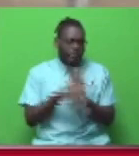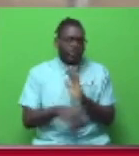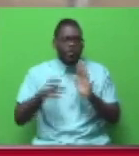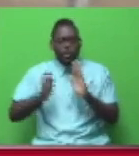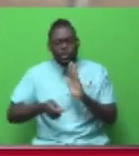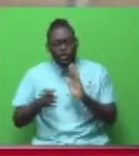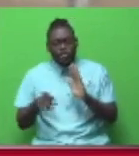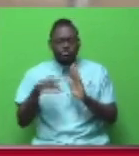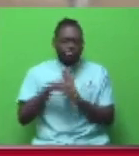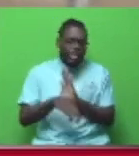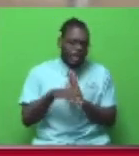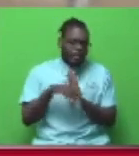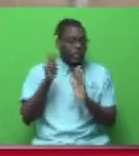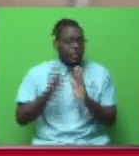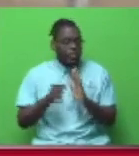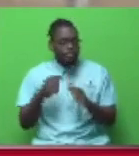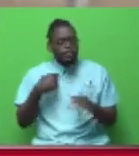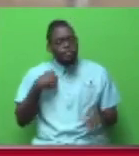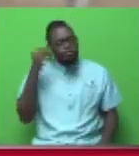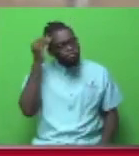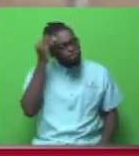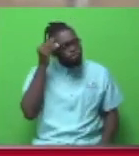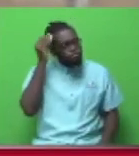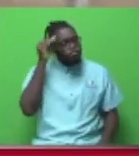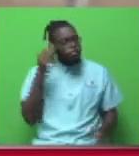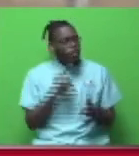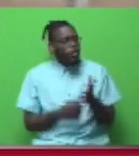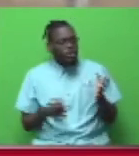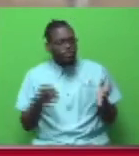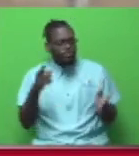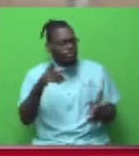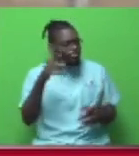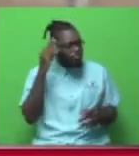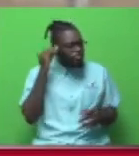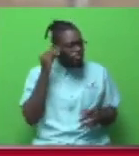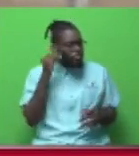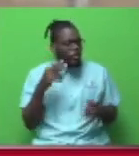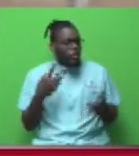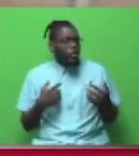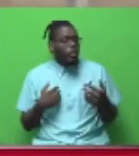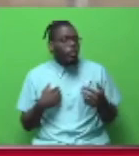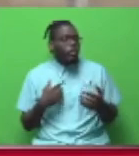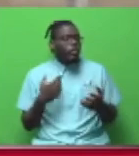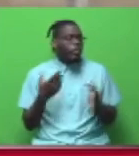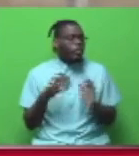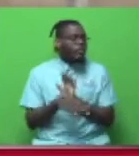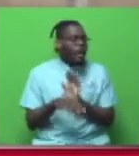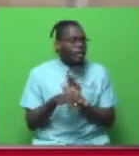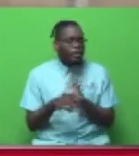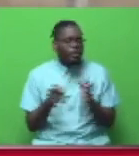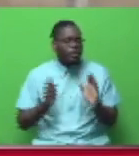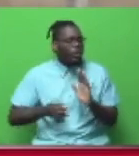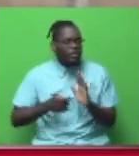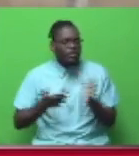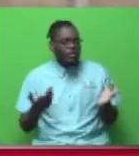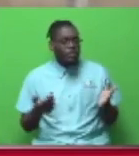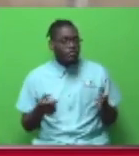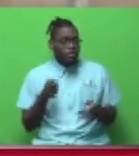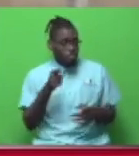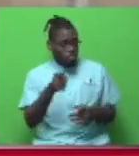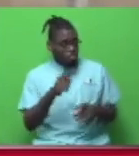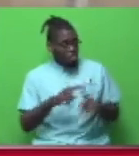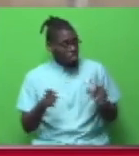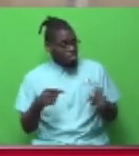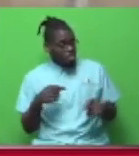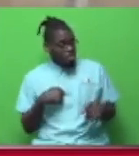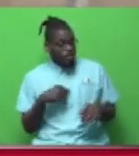kind of experience that she alludes to about having in the criminal court. The one who practices the law and really go